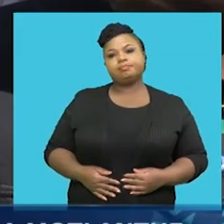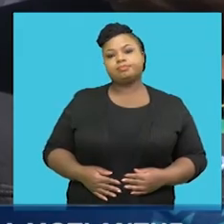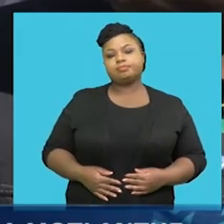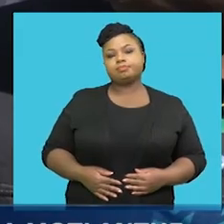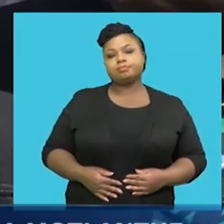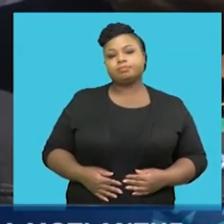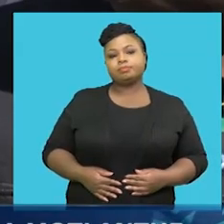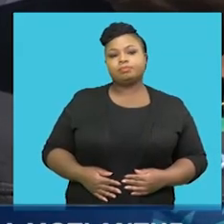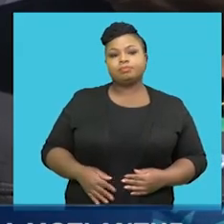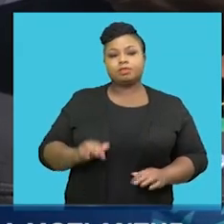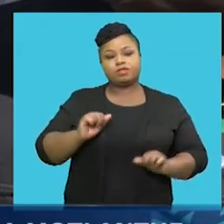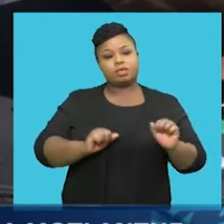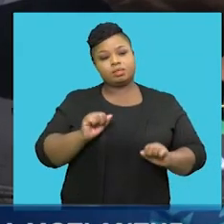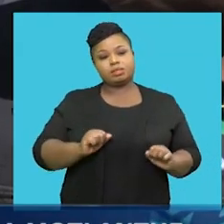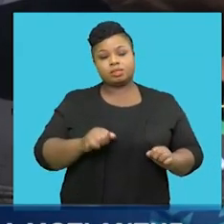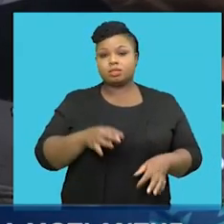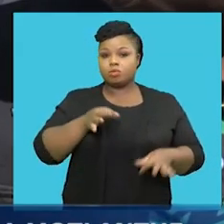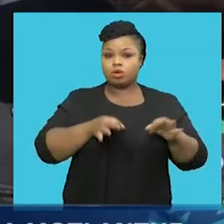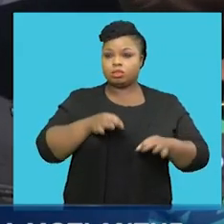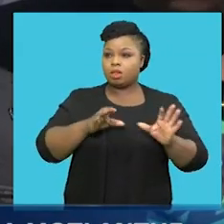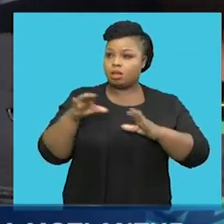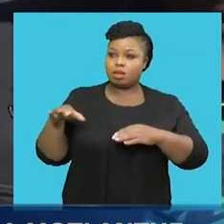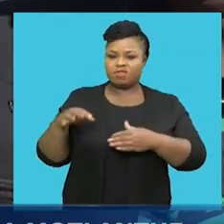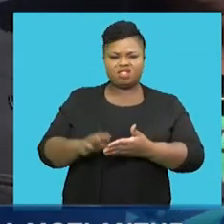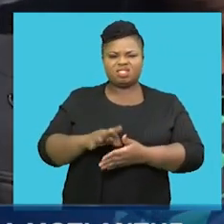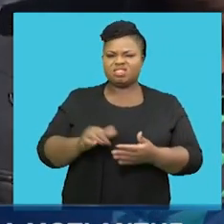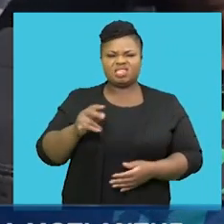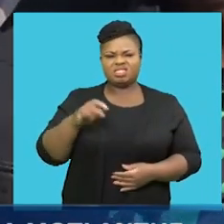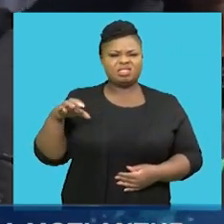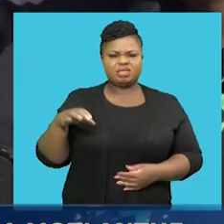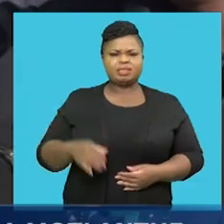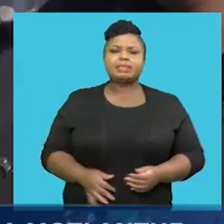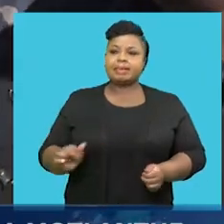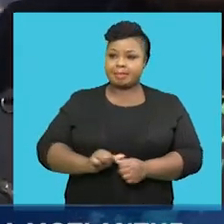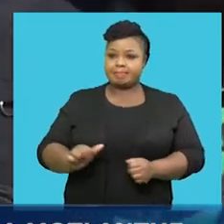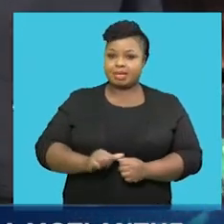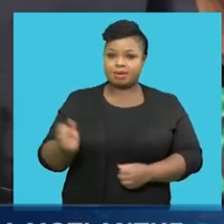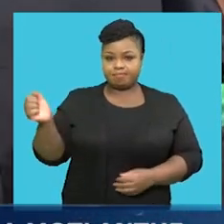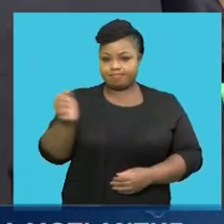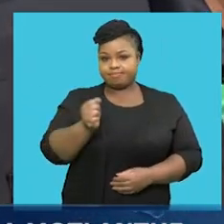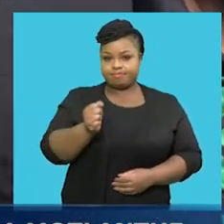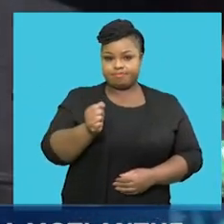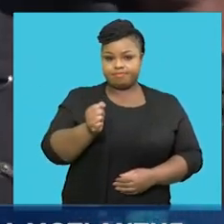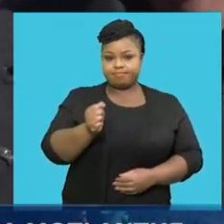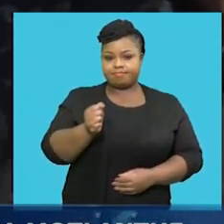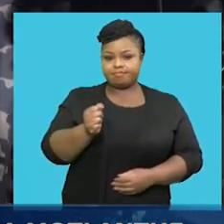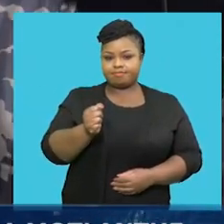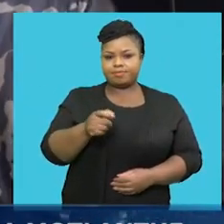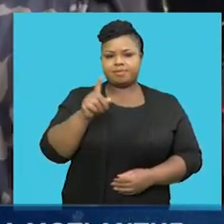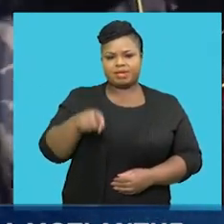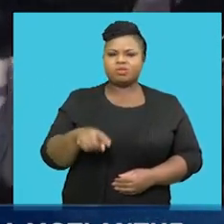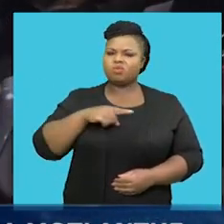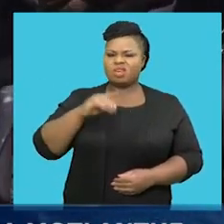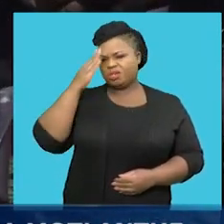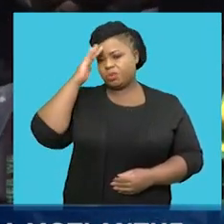if you were to assess all of the political parties contesting elections, the ANC is better placed to because